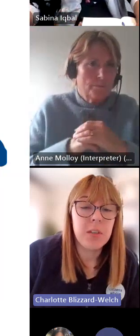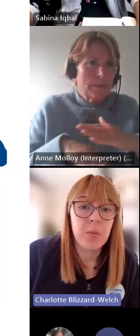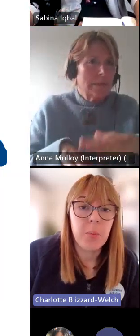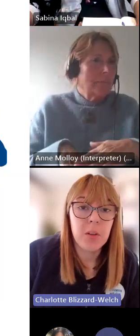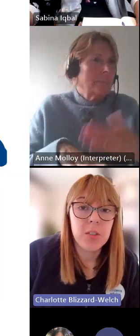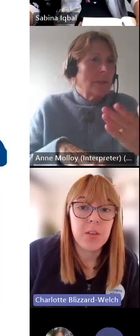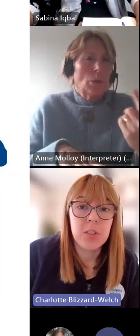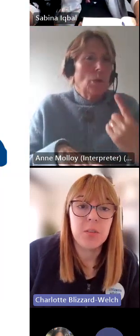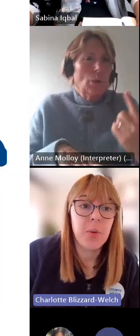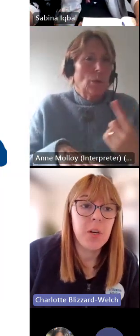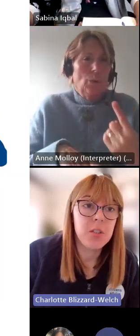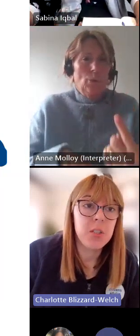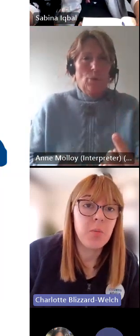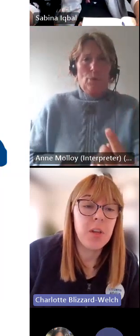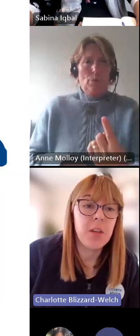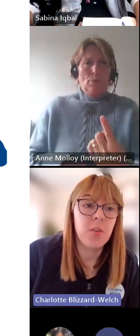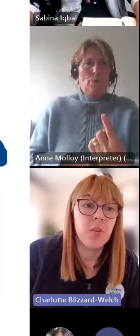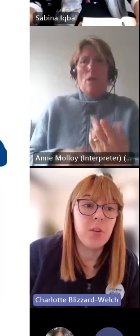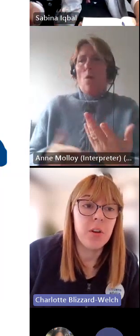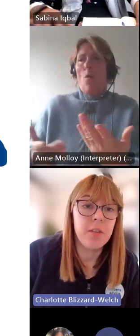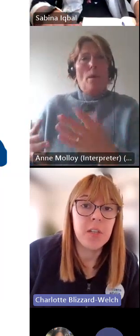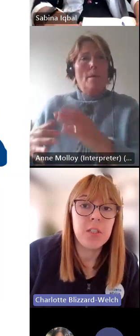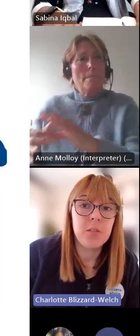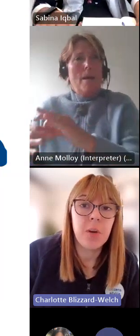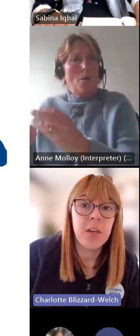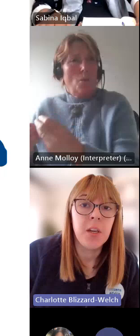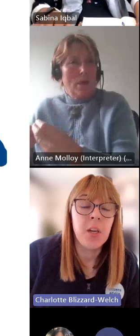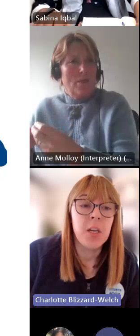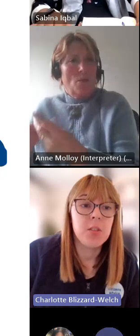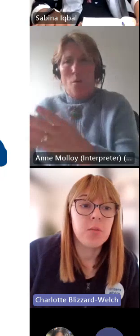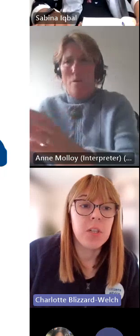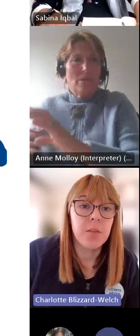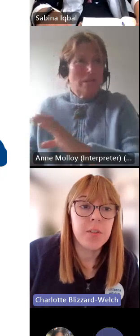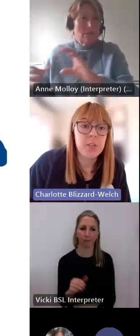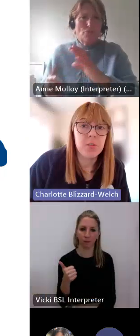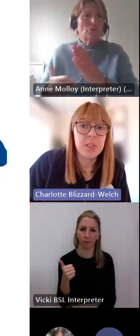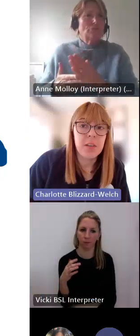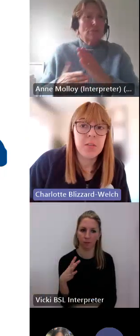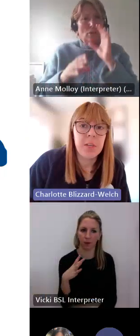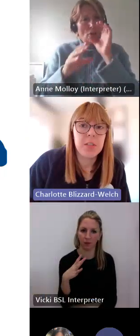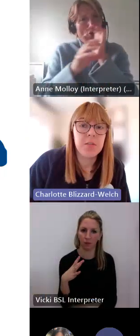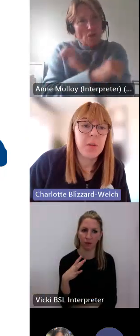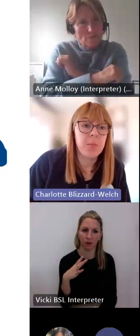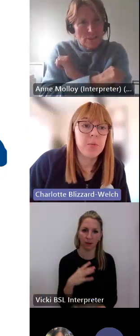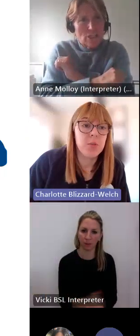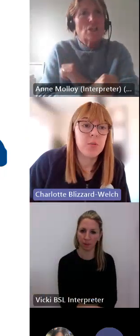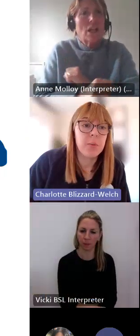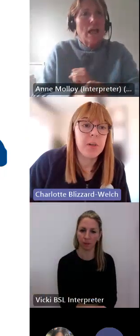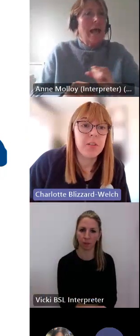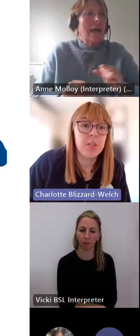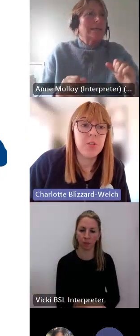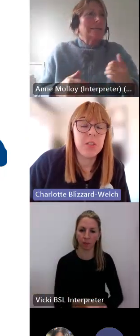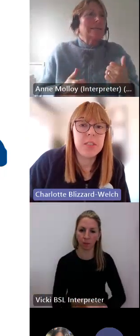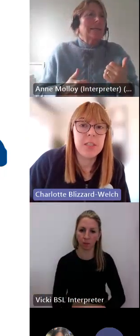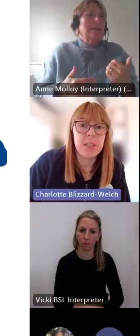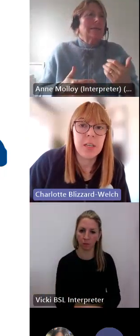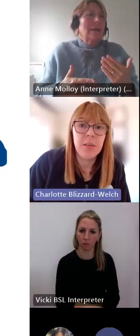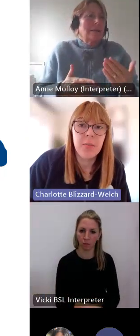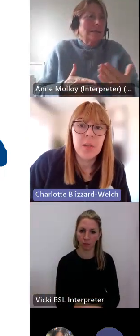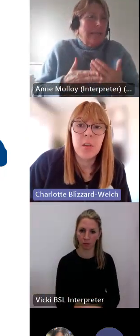who we deliver services in partnership with or are funded by. It's a really confidential and safe space for people to talk about their